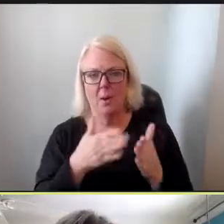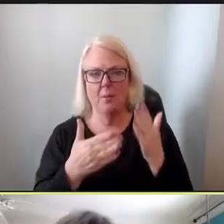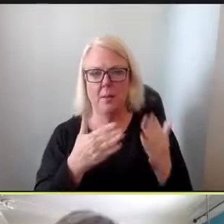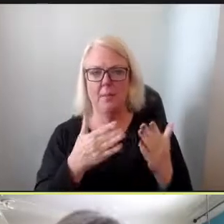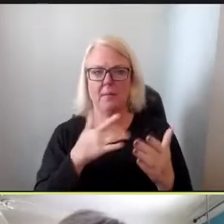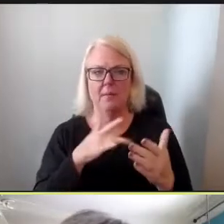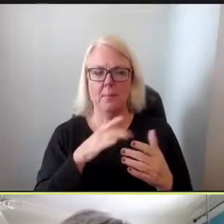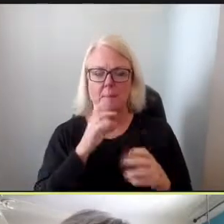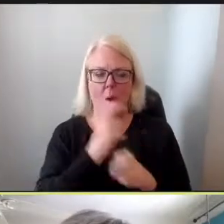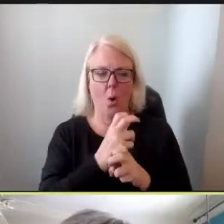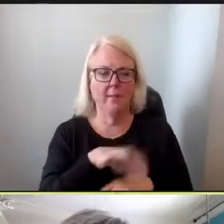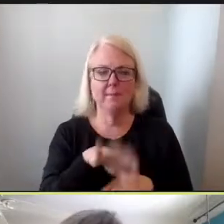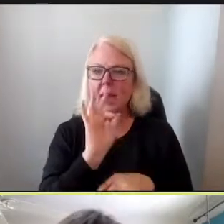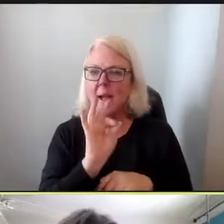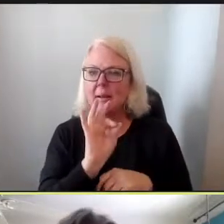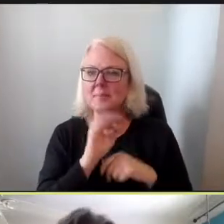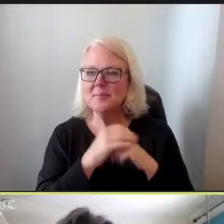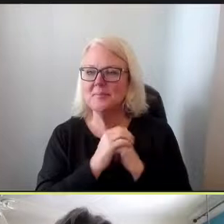to find.